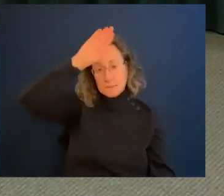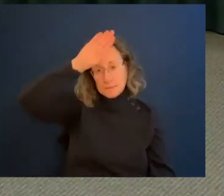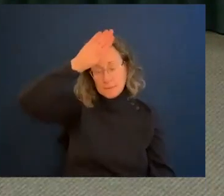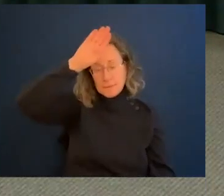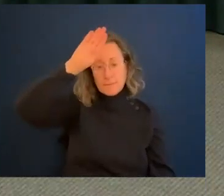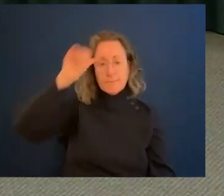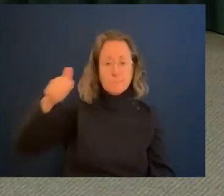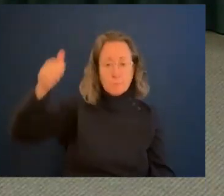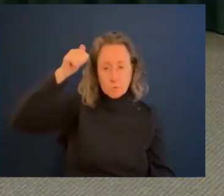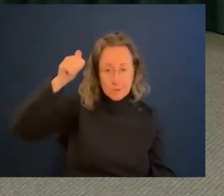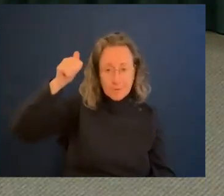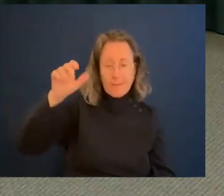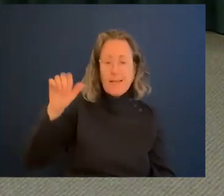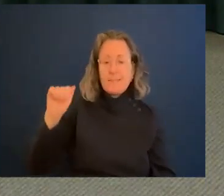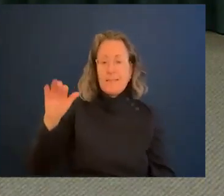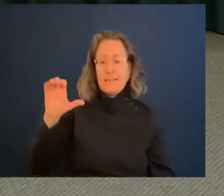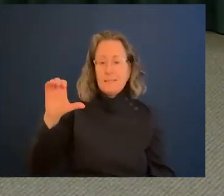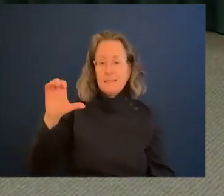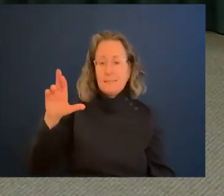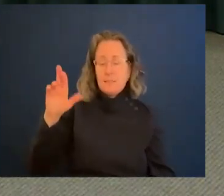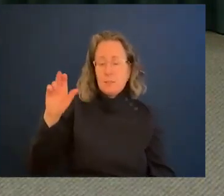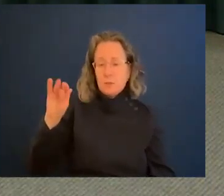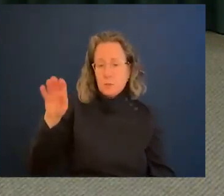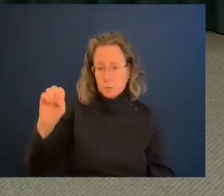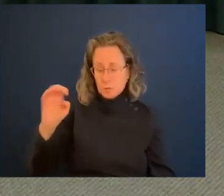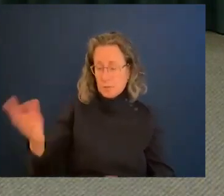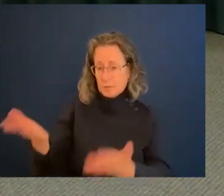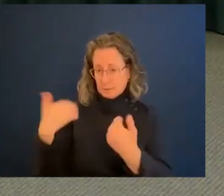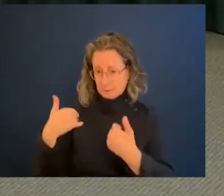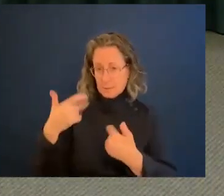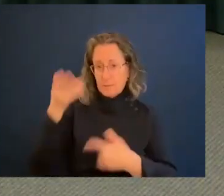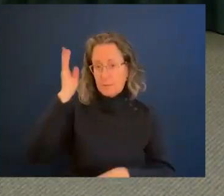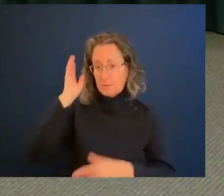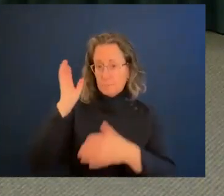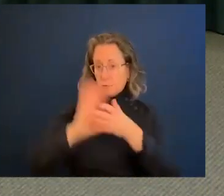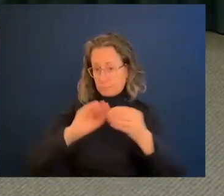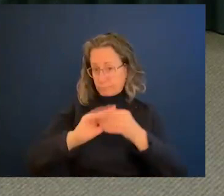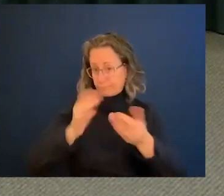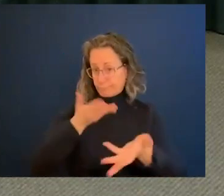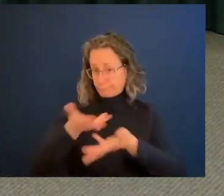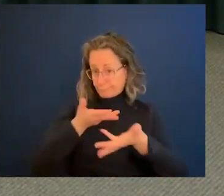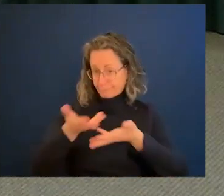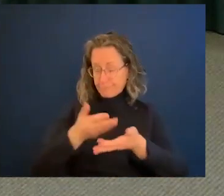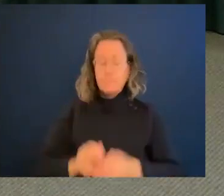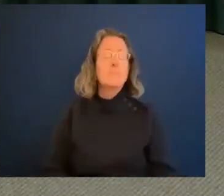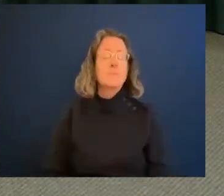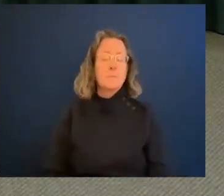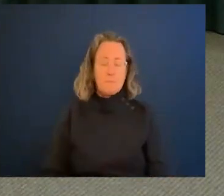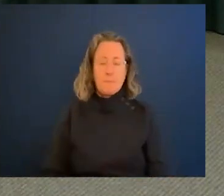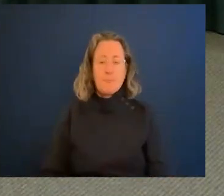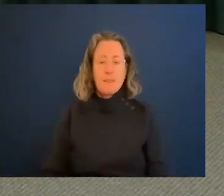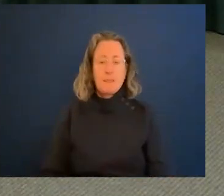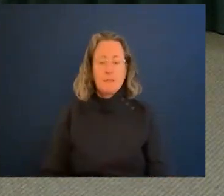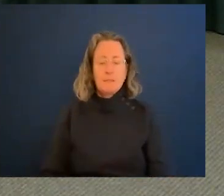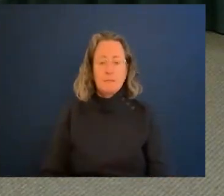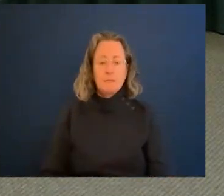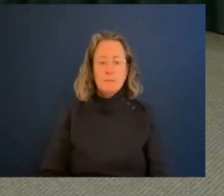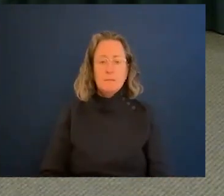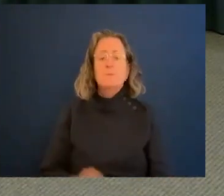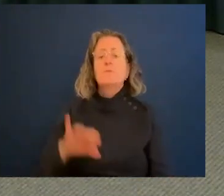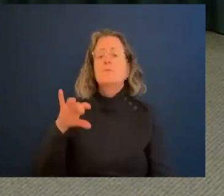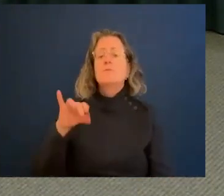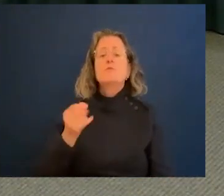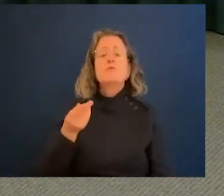uh thank you very much gentlemen for joining us this evening um so board uh I think uh John's going to speak